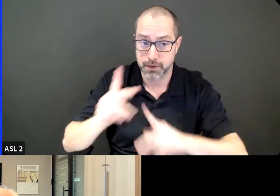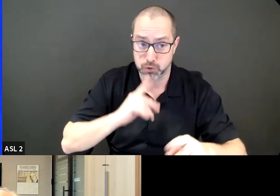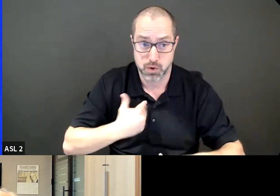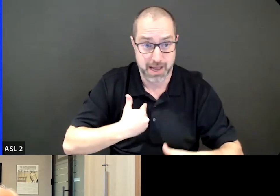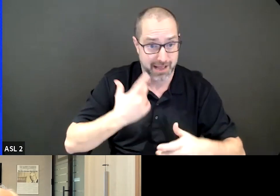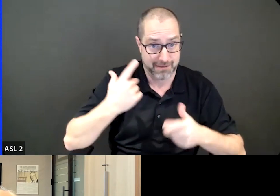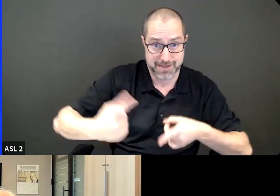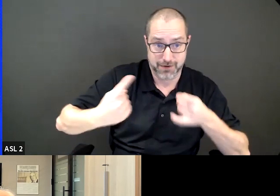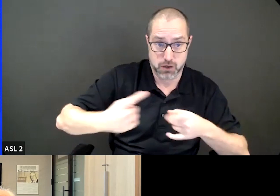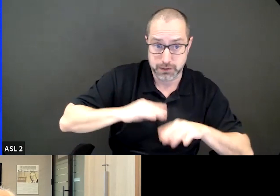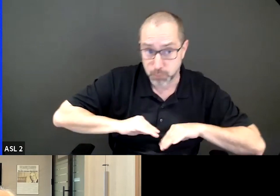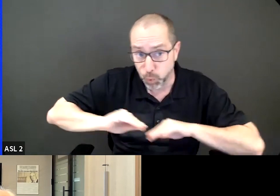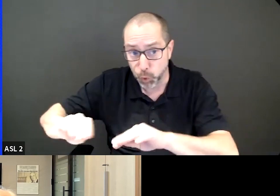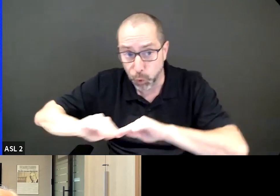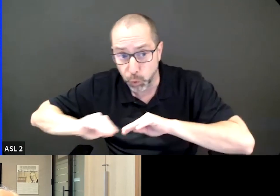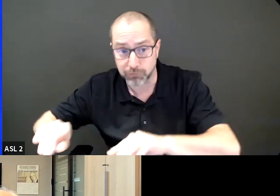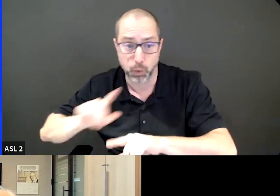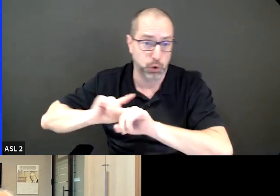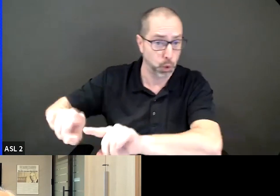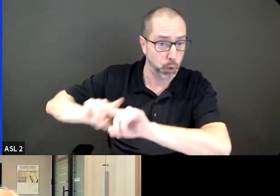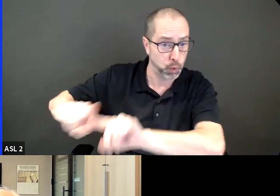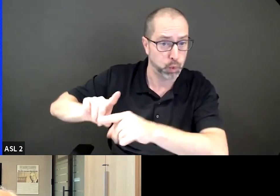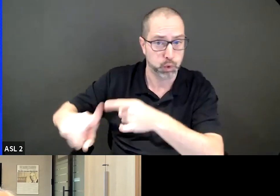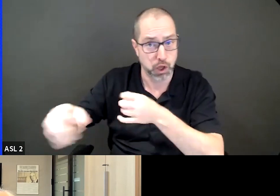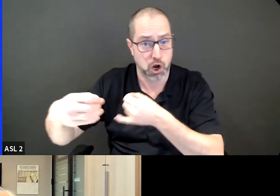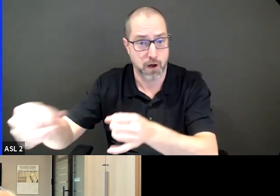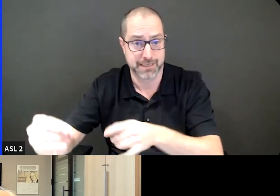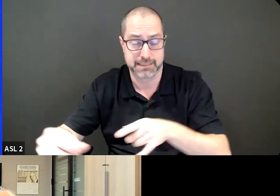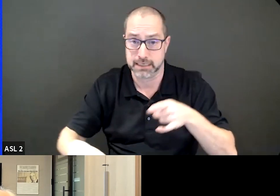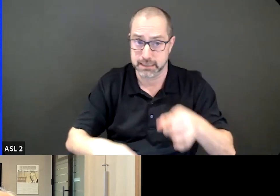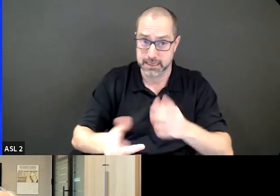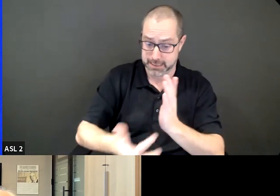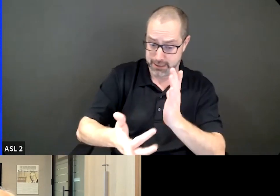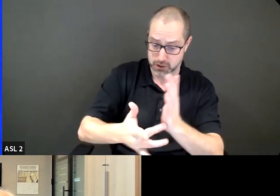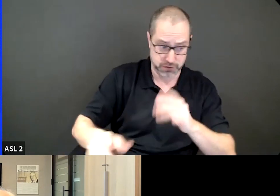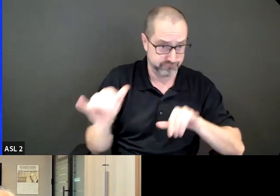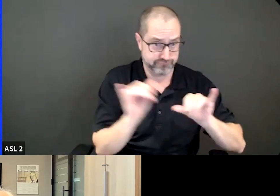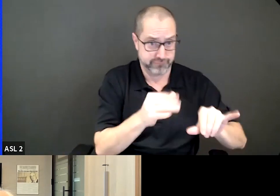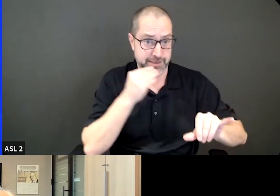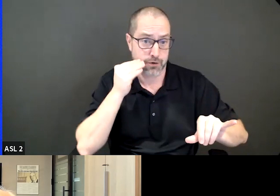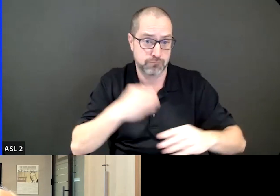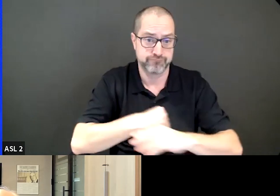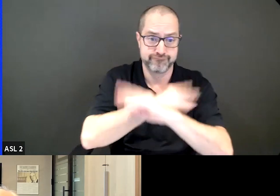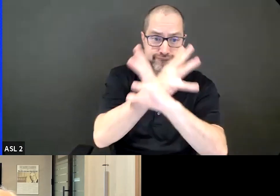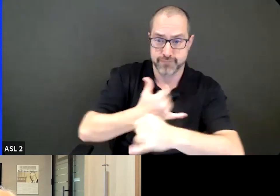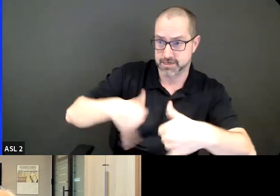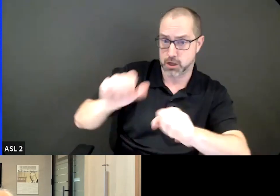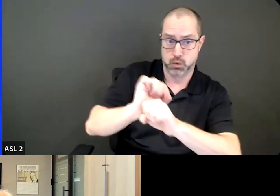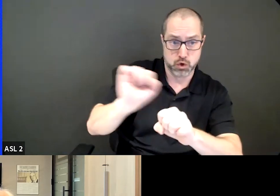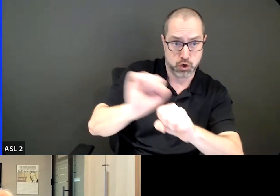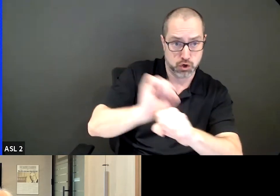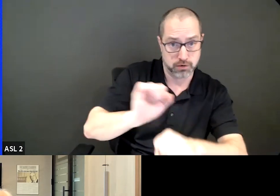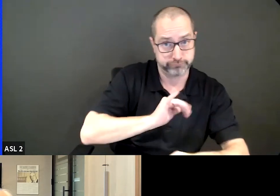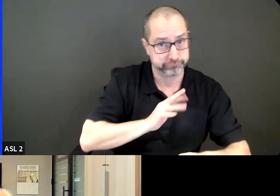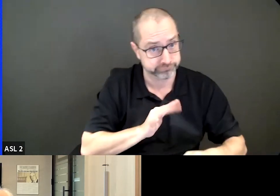difficulty moving and coming into an office, for example, that these technologies make it easier in the same way as it makes it easier to provide